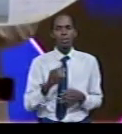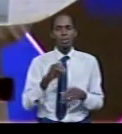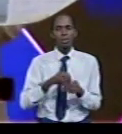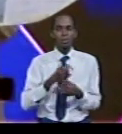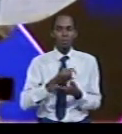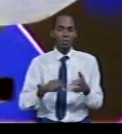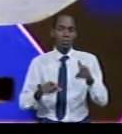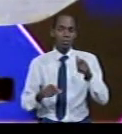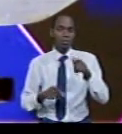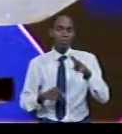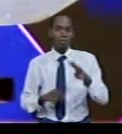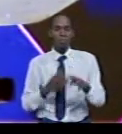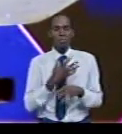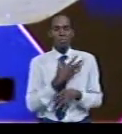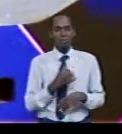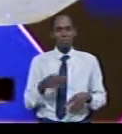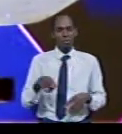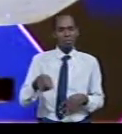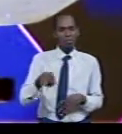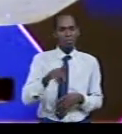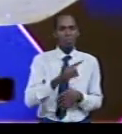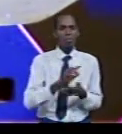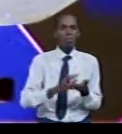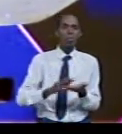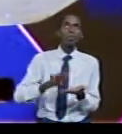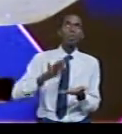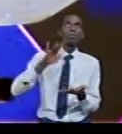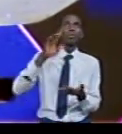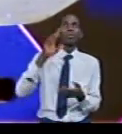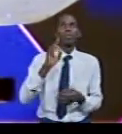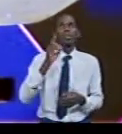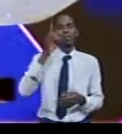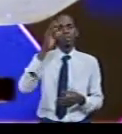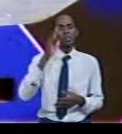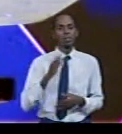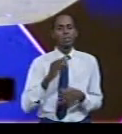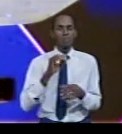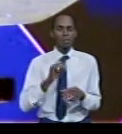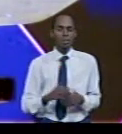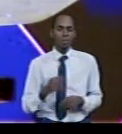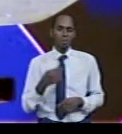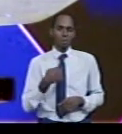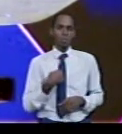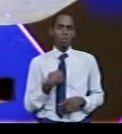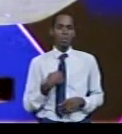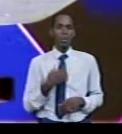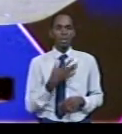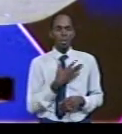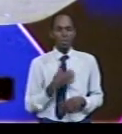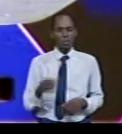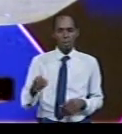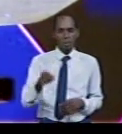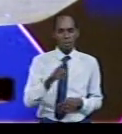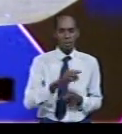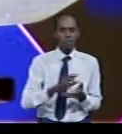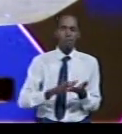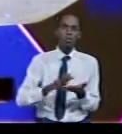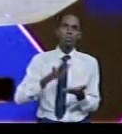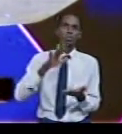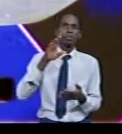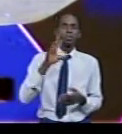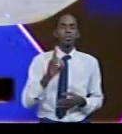24, and they glorified God in me. And they